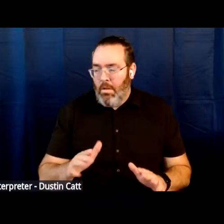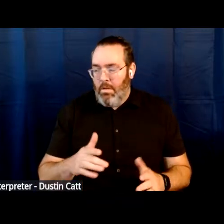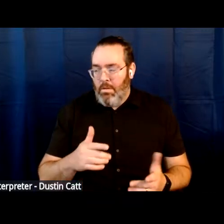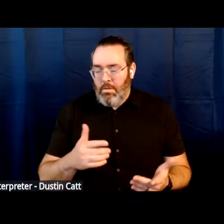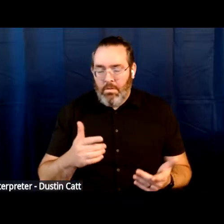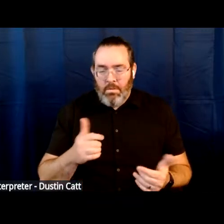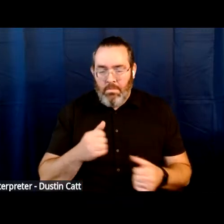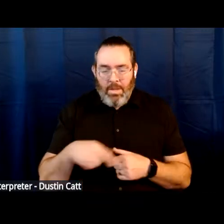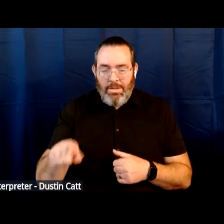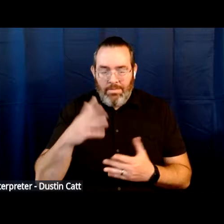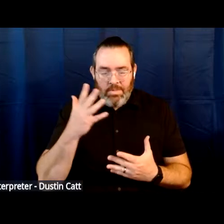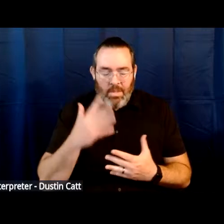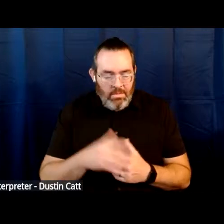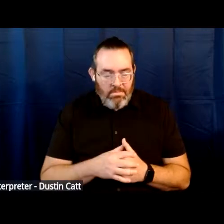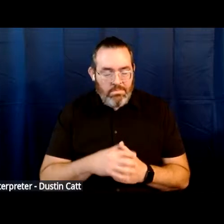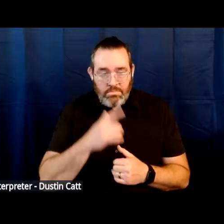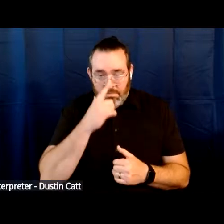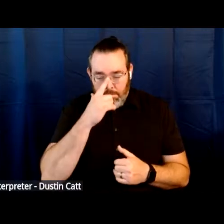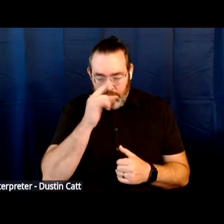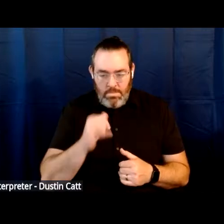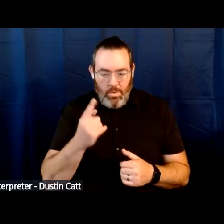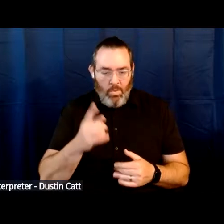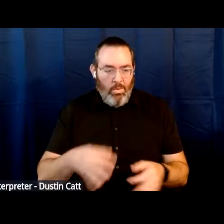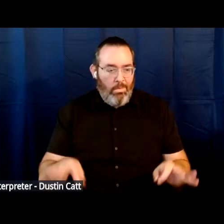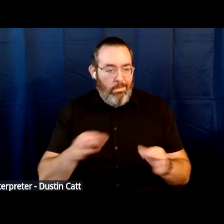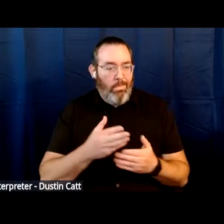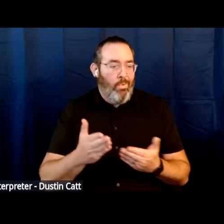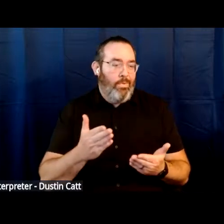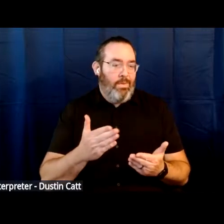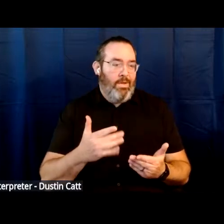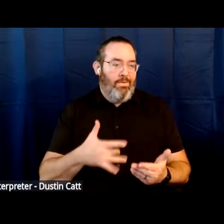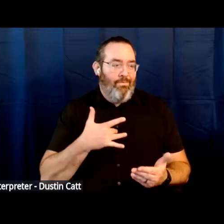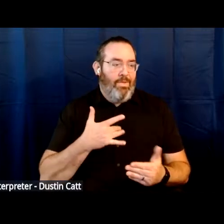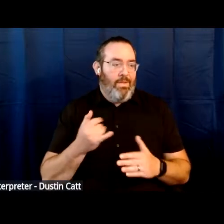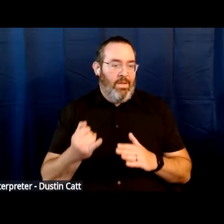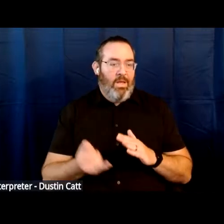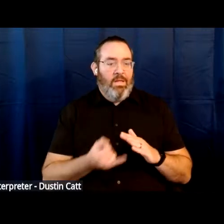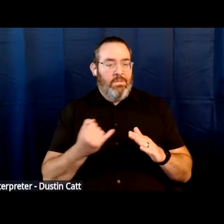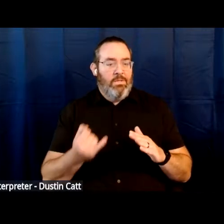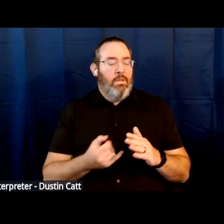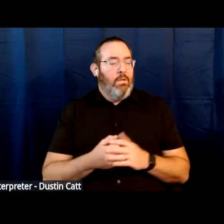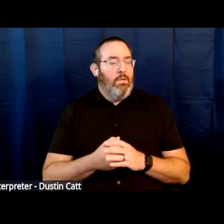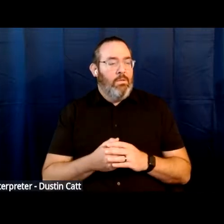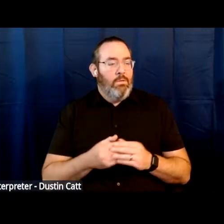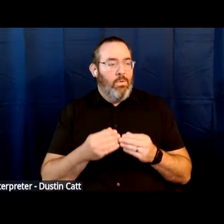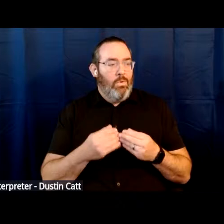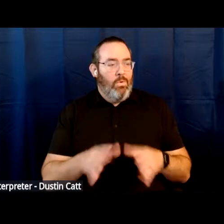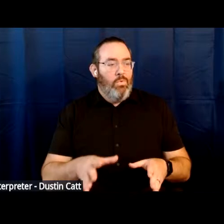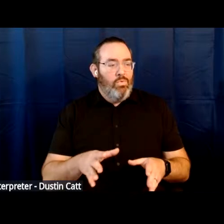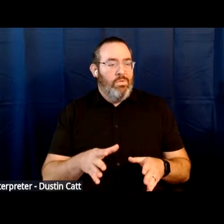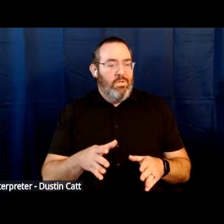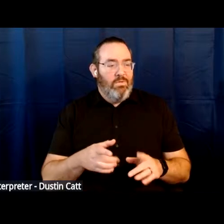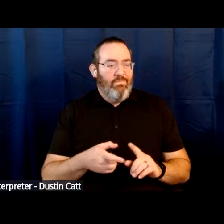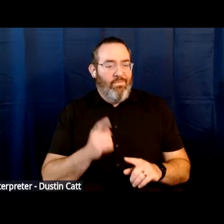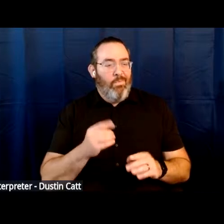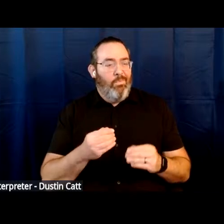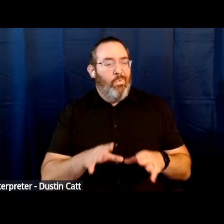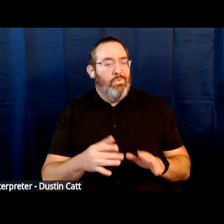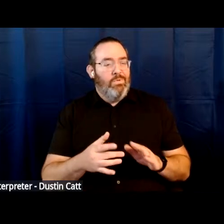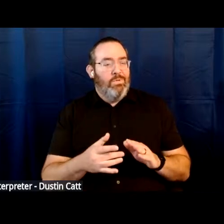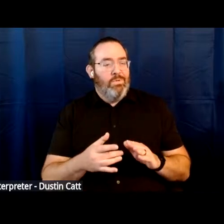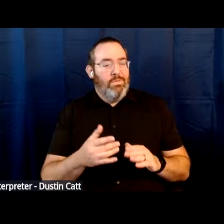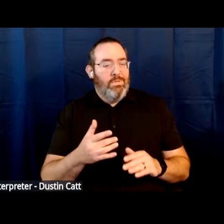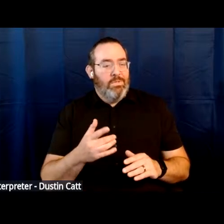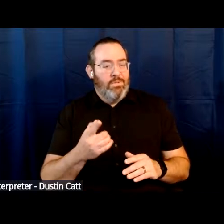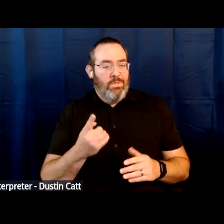very important thing to understand the level of isolation that losing senses creates,